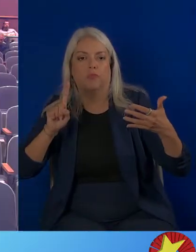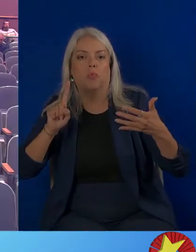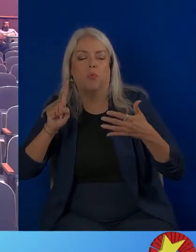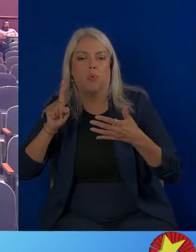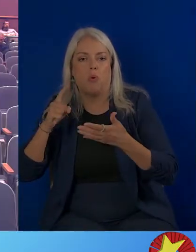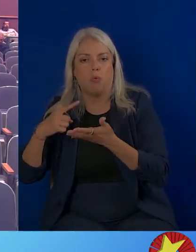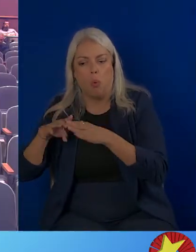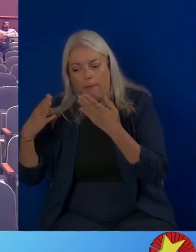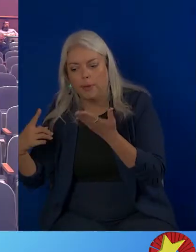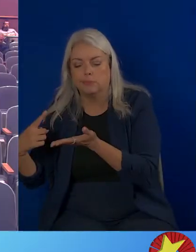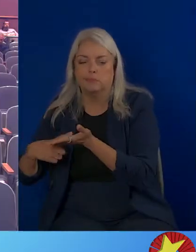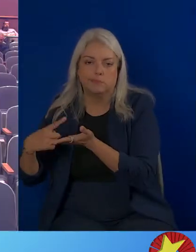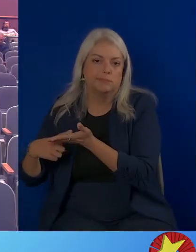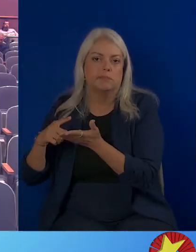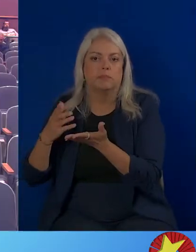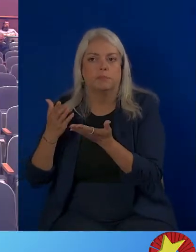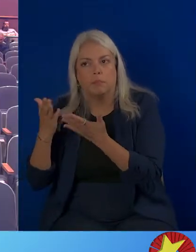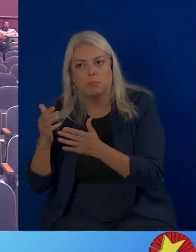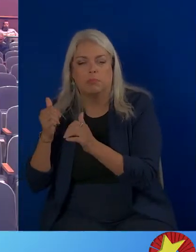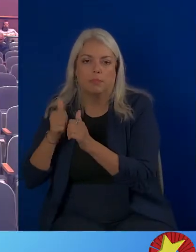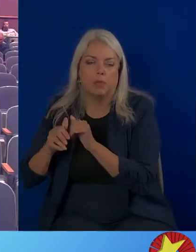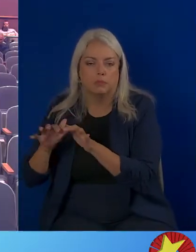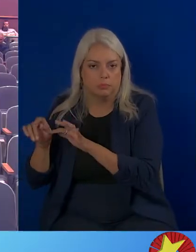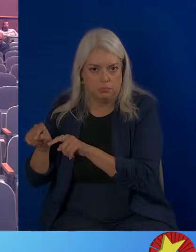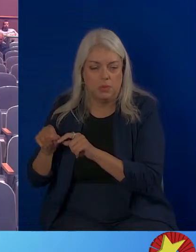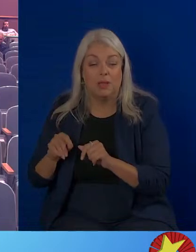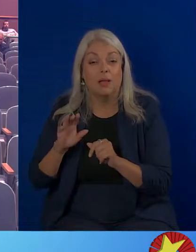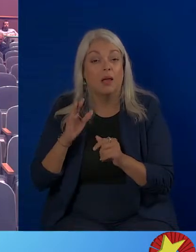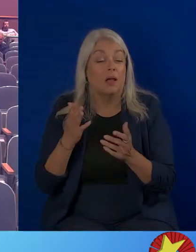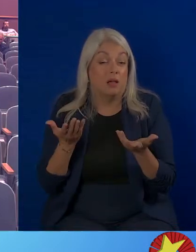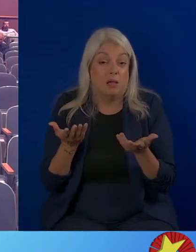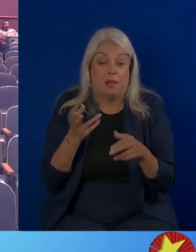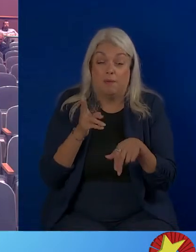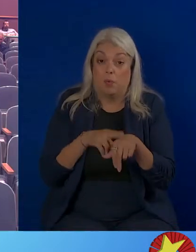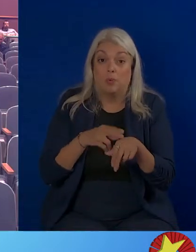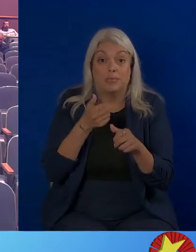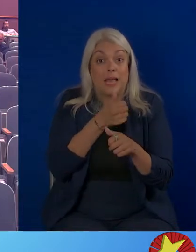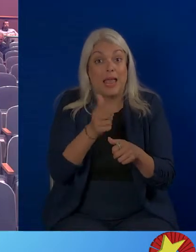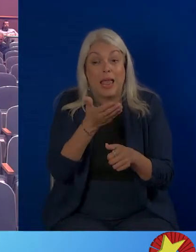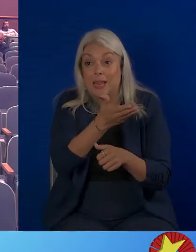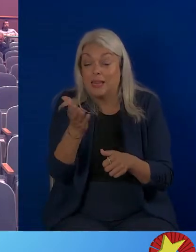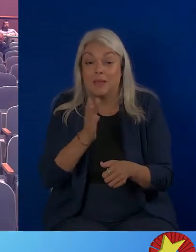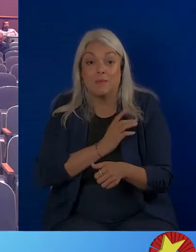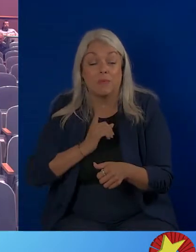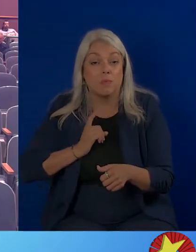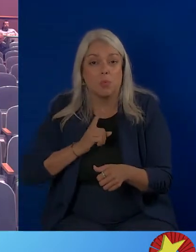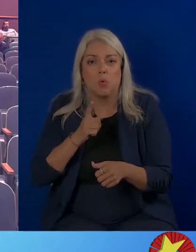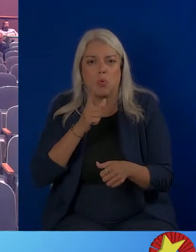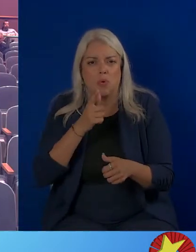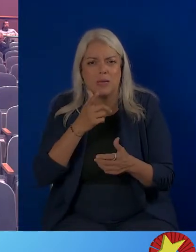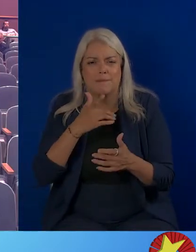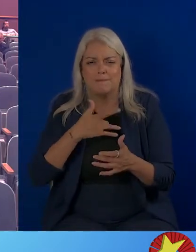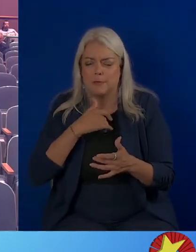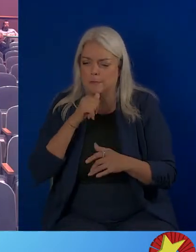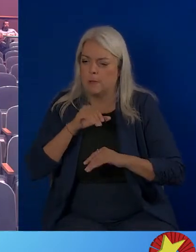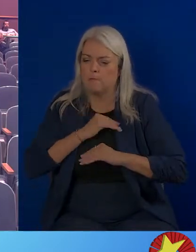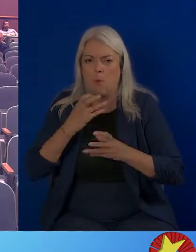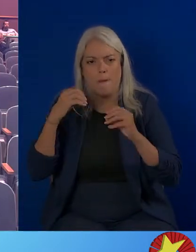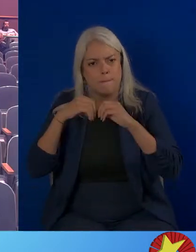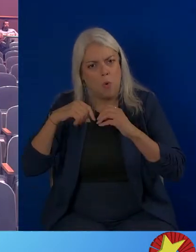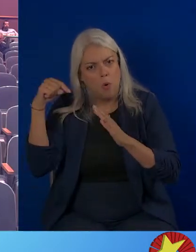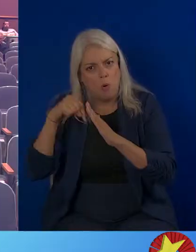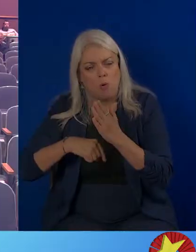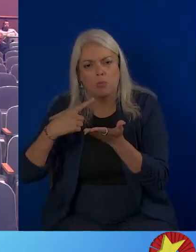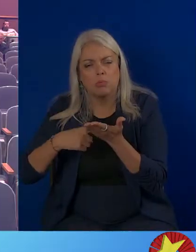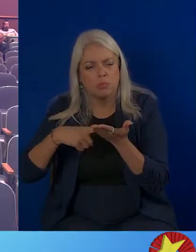Certainly, any member of the board that wants to delve into any of those items further certainly has the right